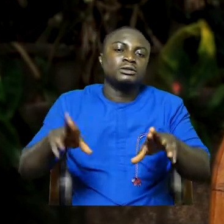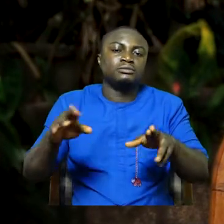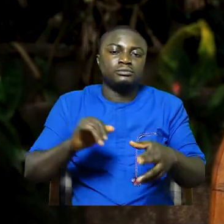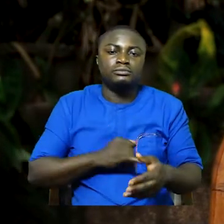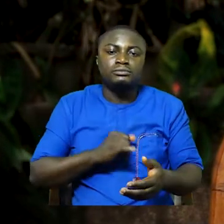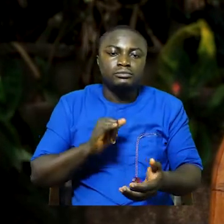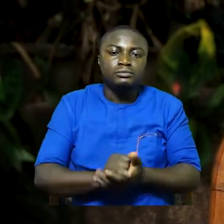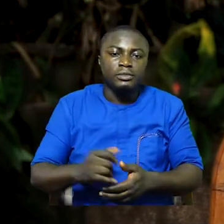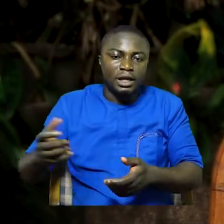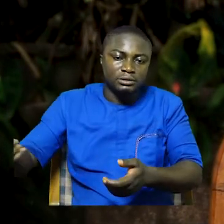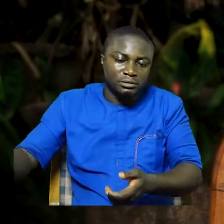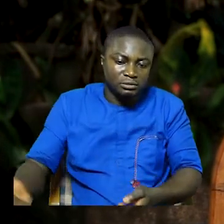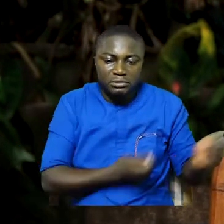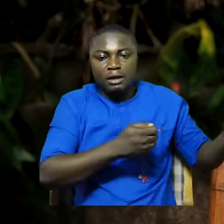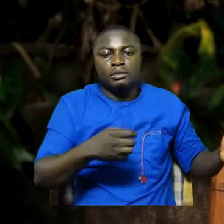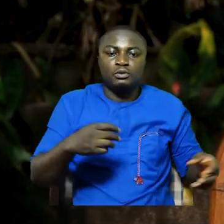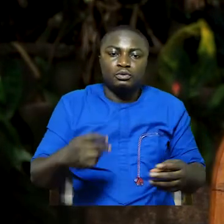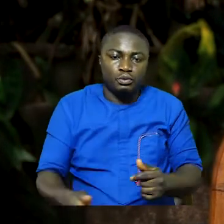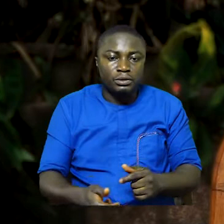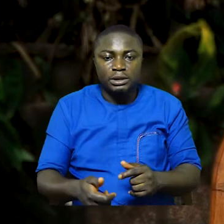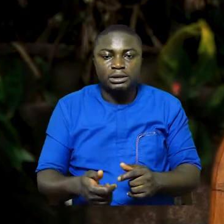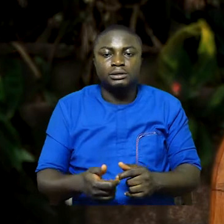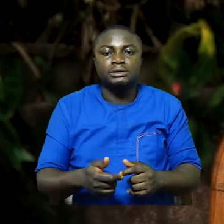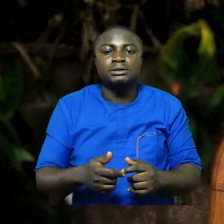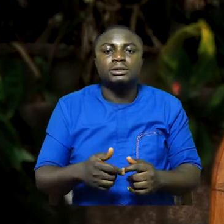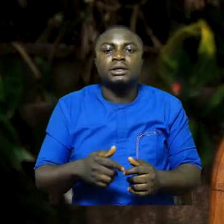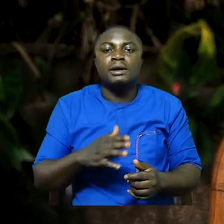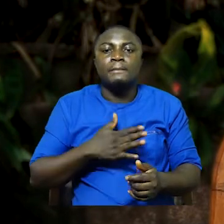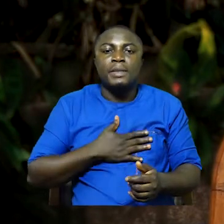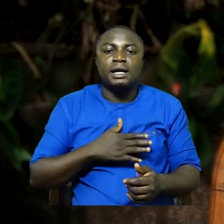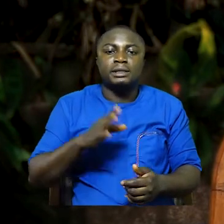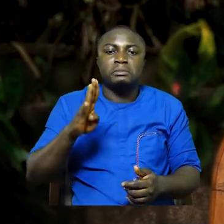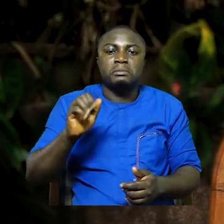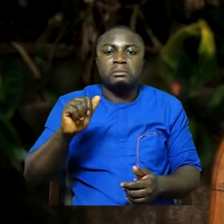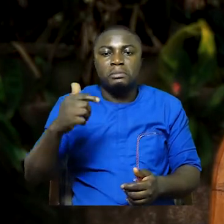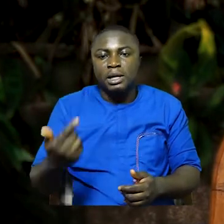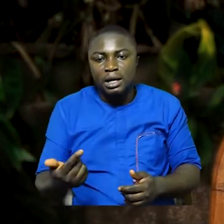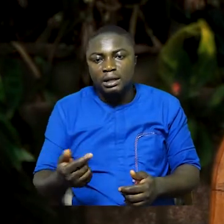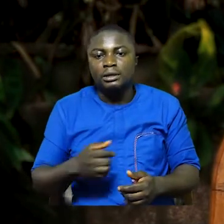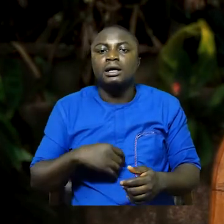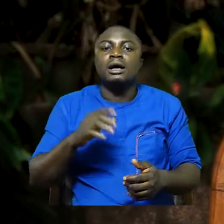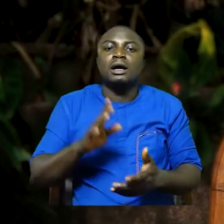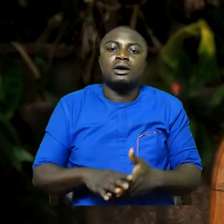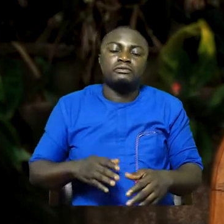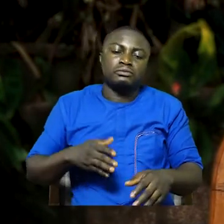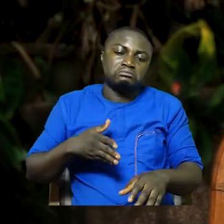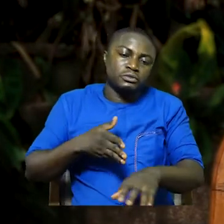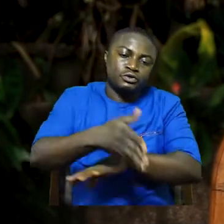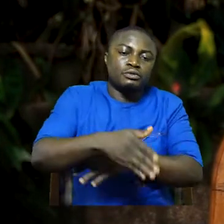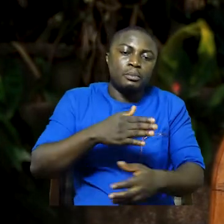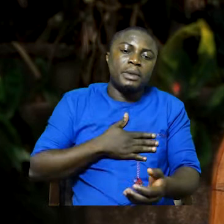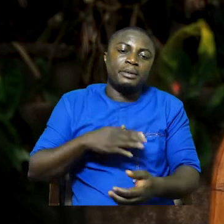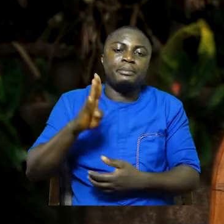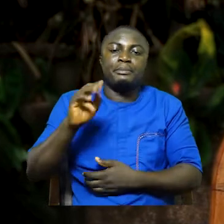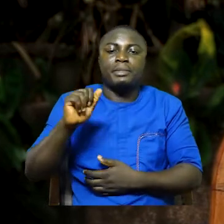road. So he now dragged me quickly. Meanwhile, my bag, car has already